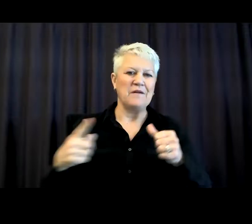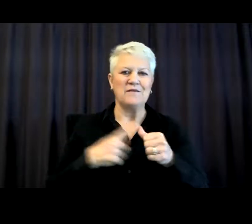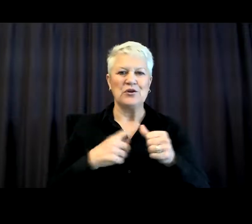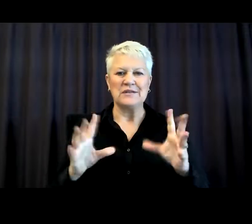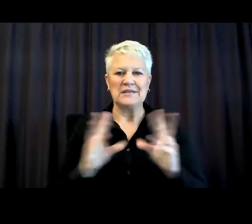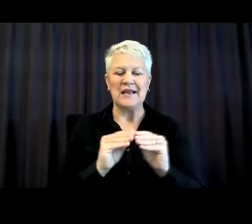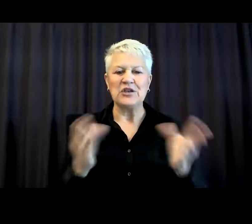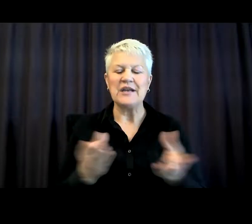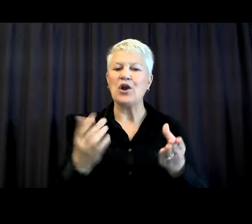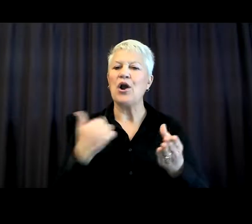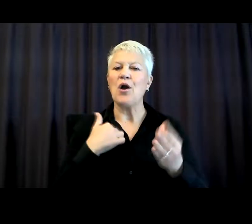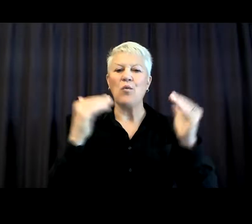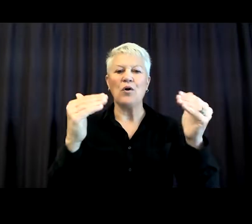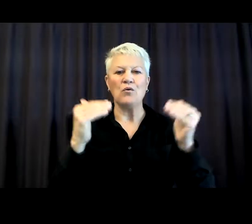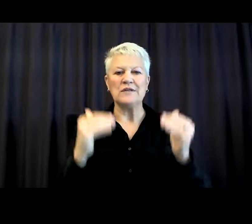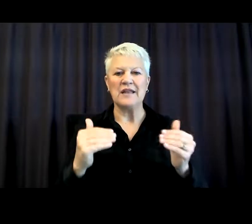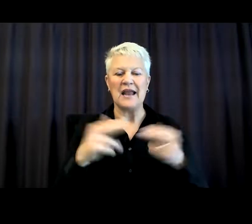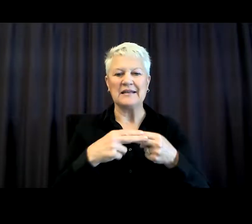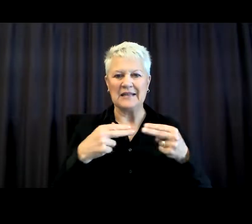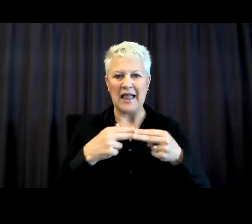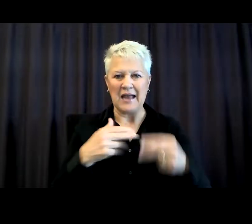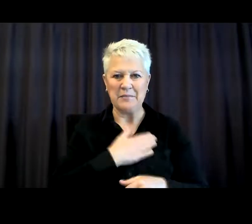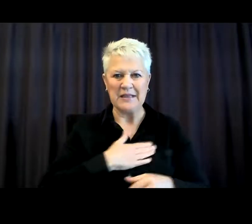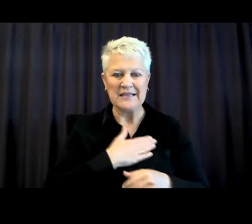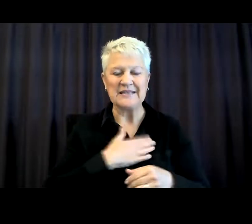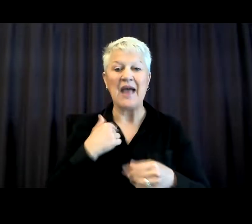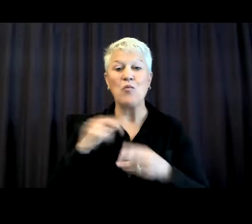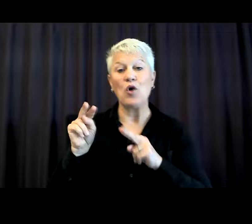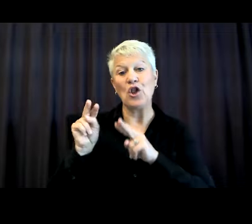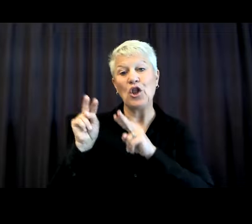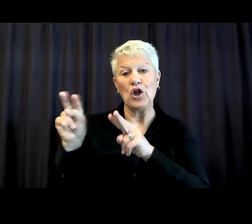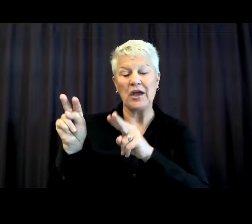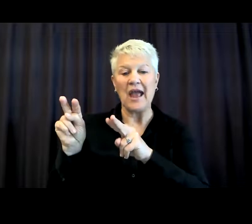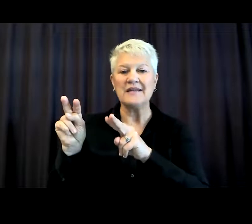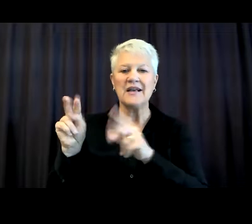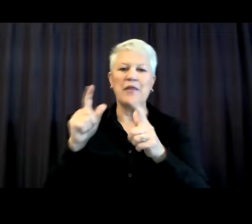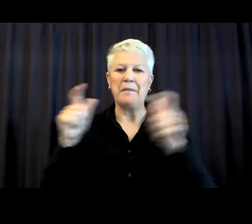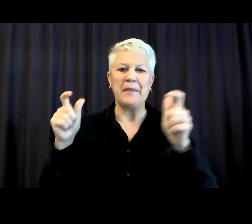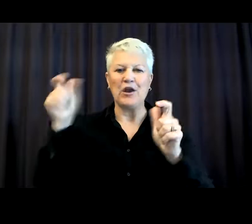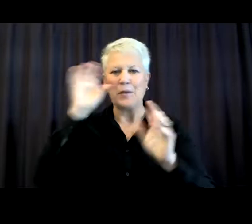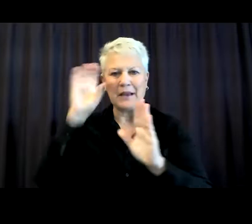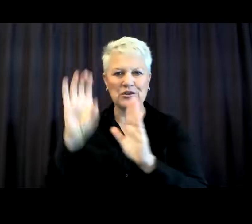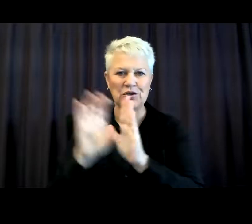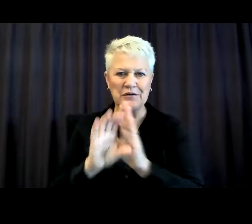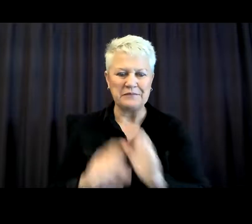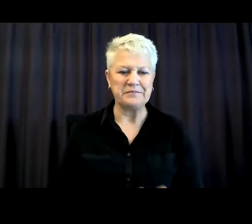here, let's go to the next slide, please, and look at the bigger picture.